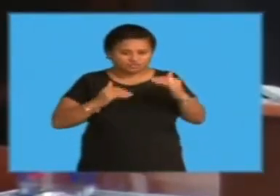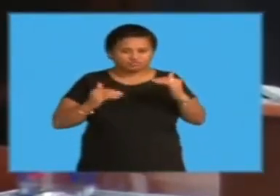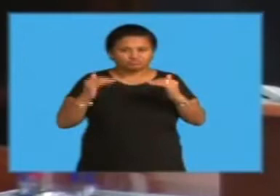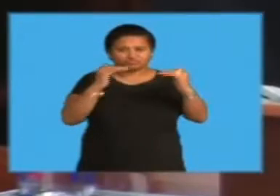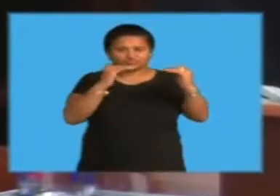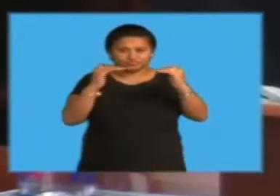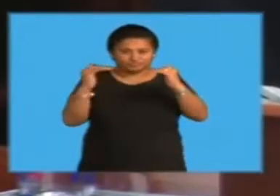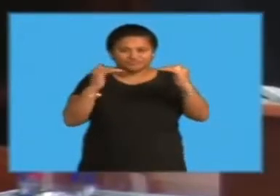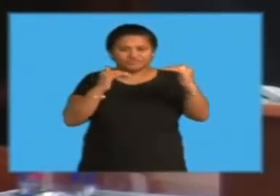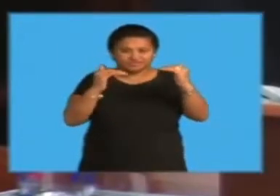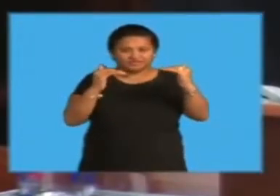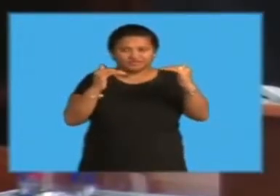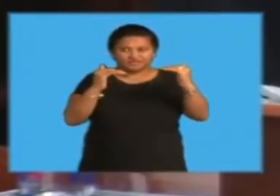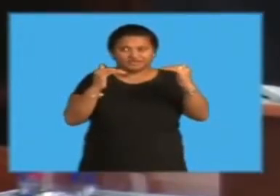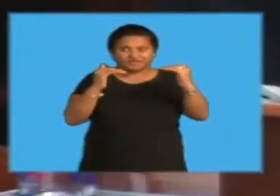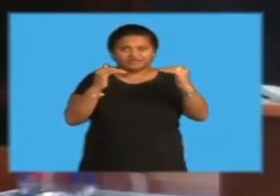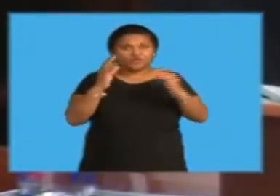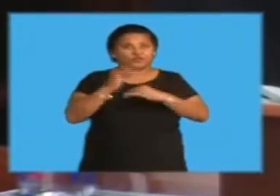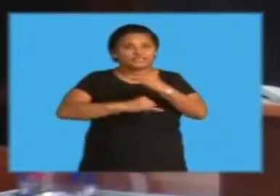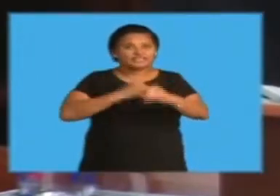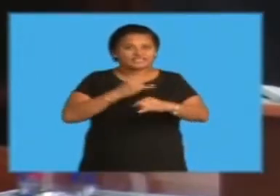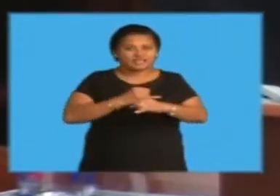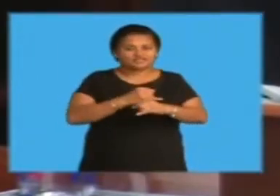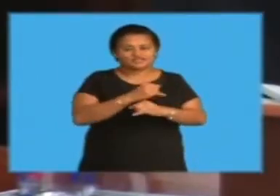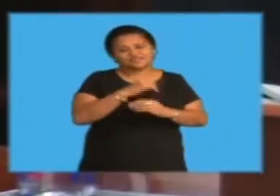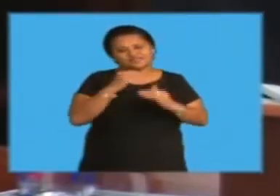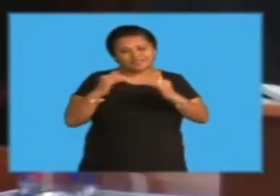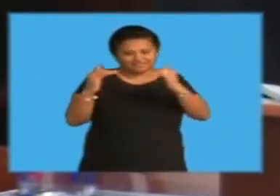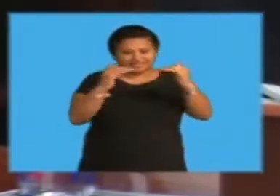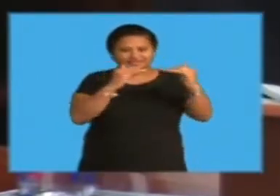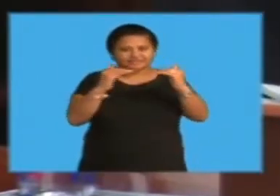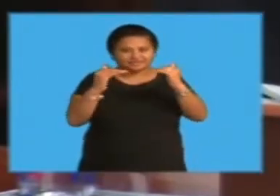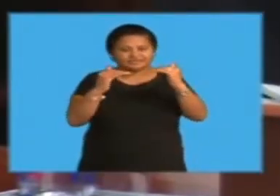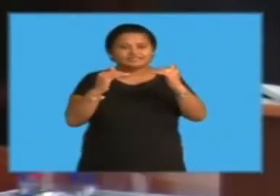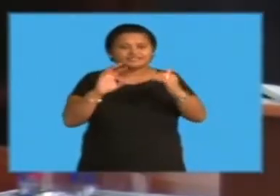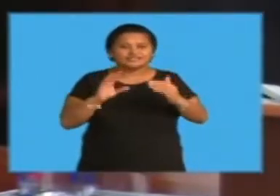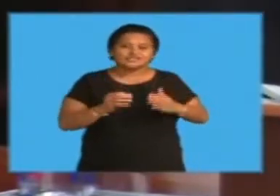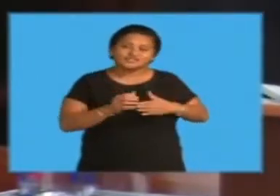preparing for the upcoming elections, and the leadership and staff there have done an